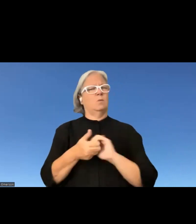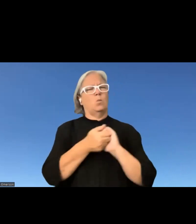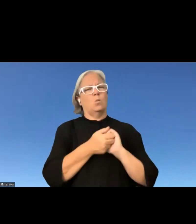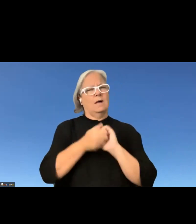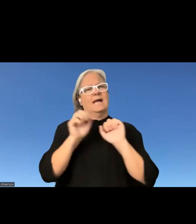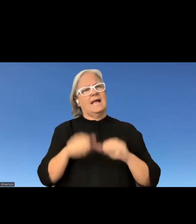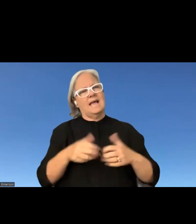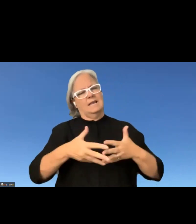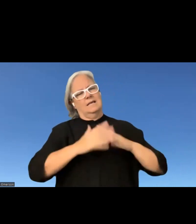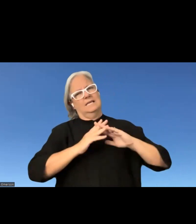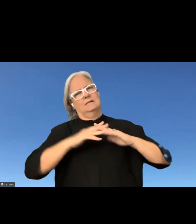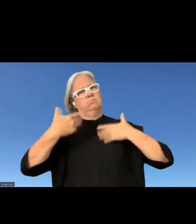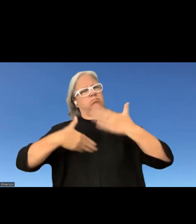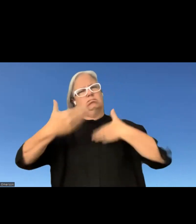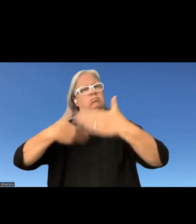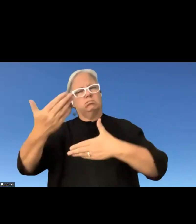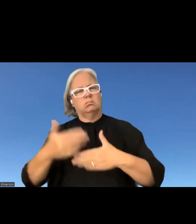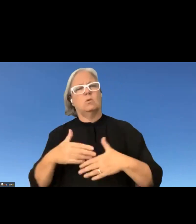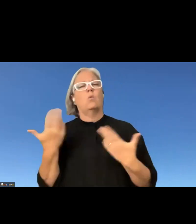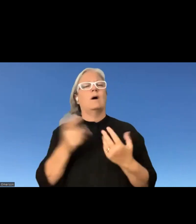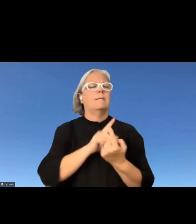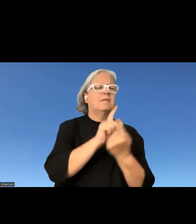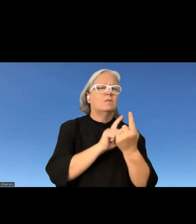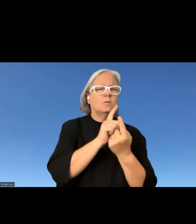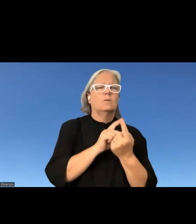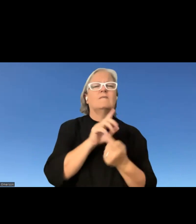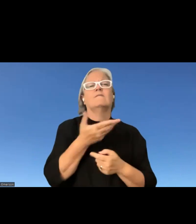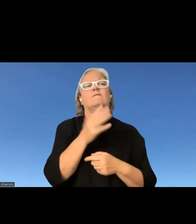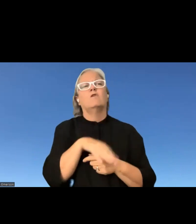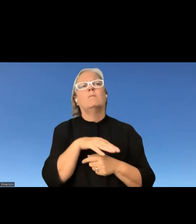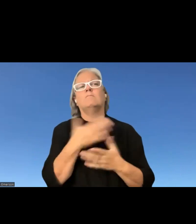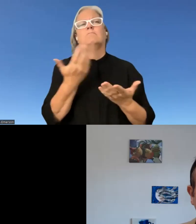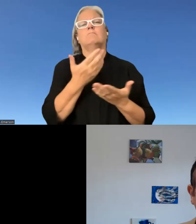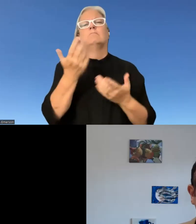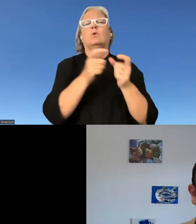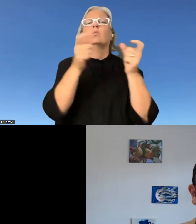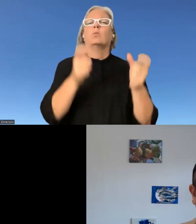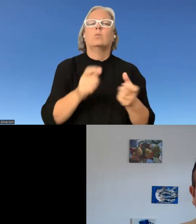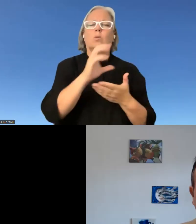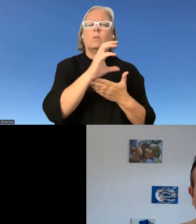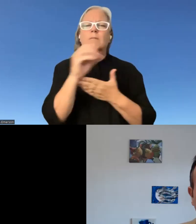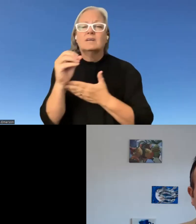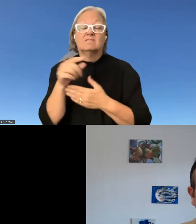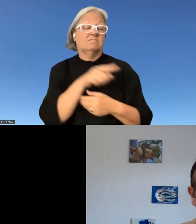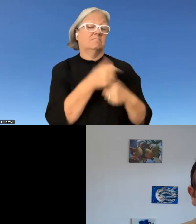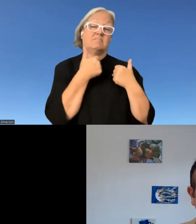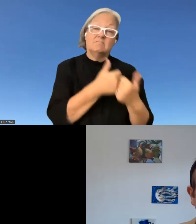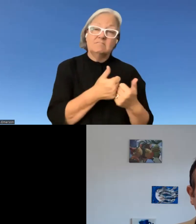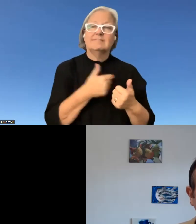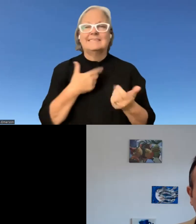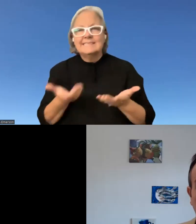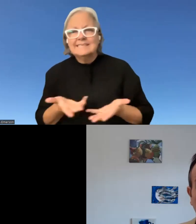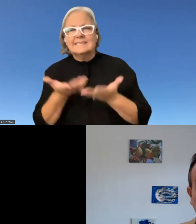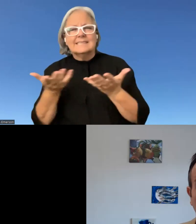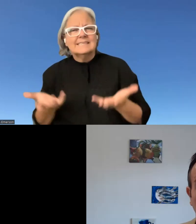with partners from companies as well. So it's a really good program. I'd encourage people to